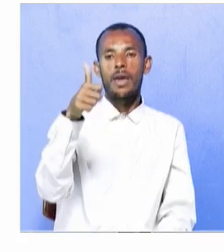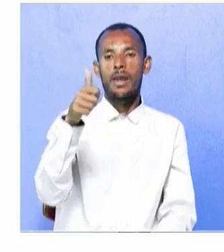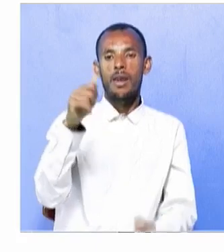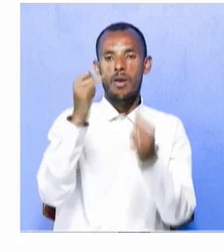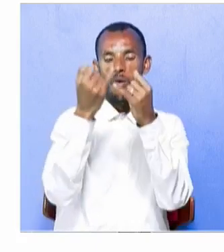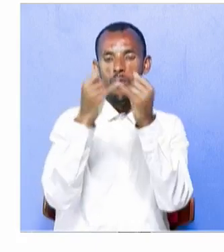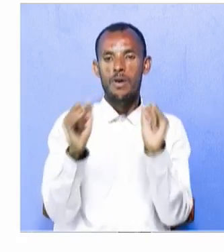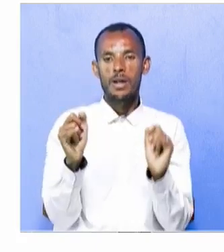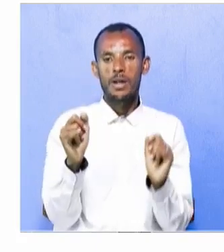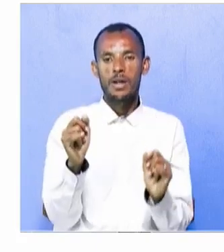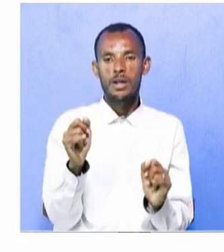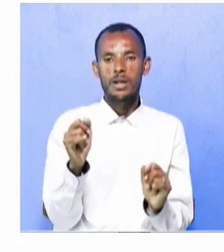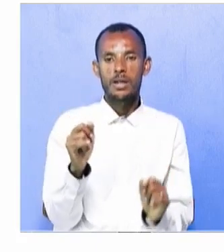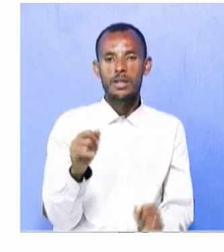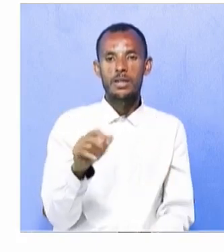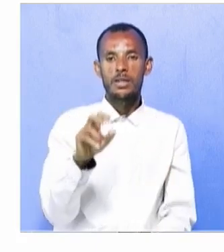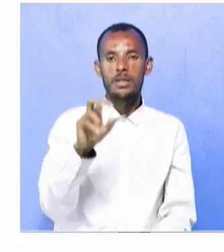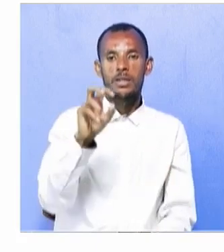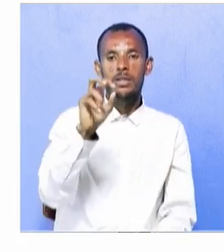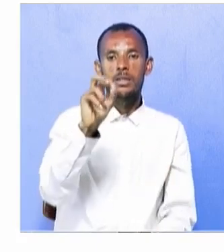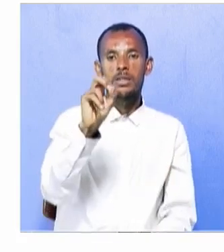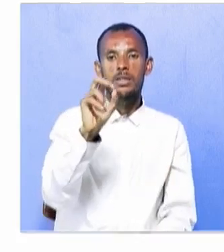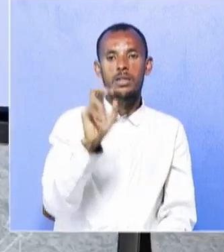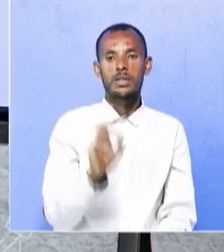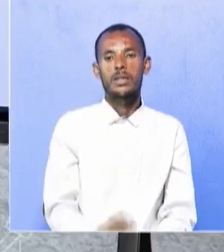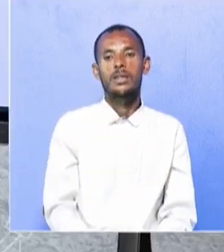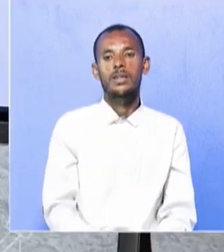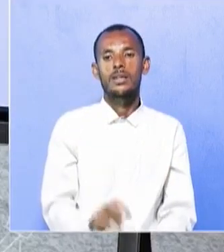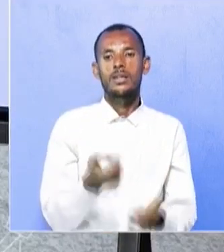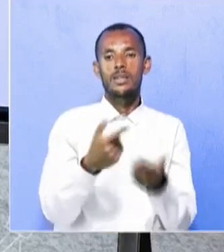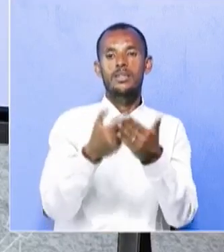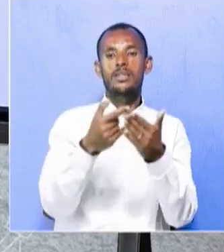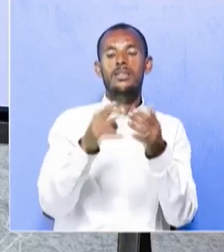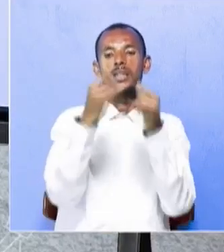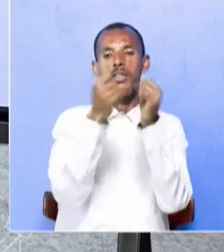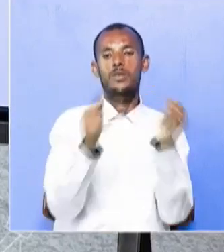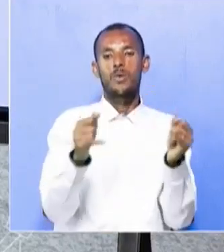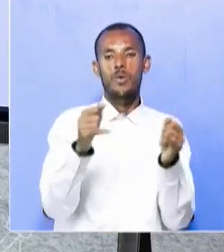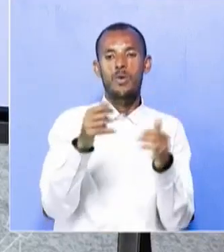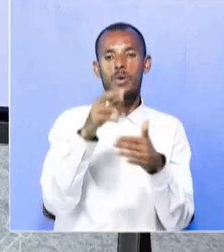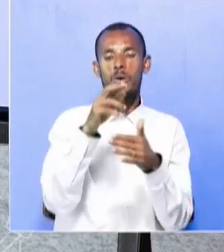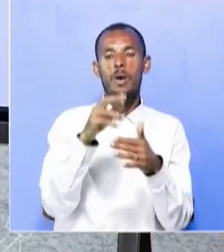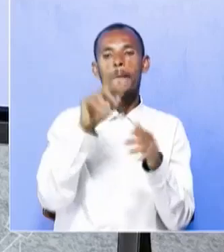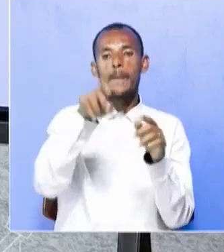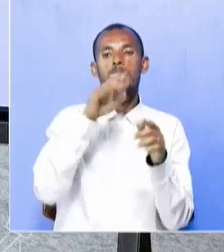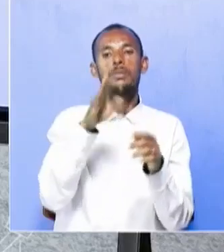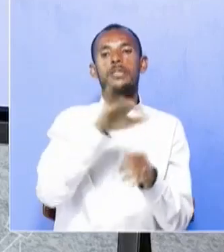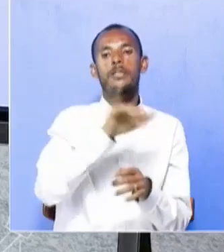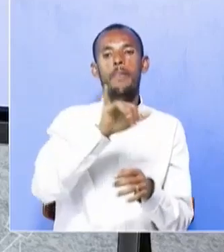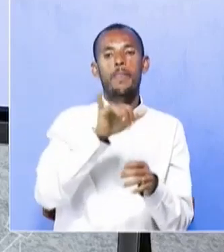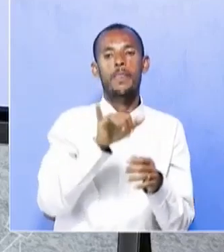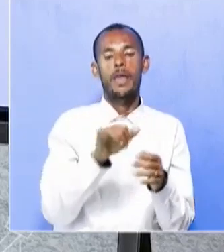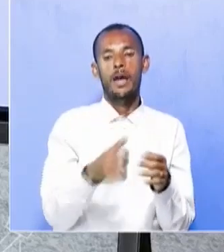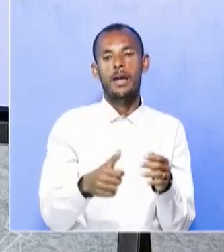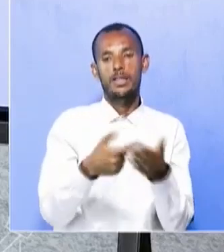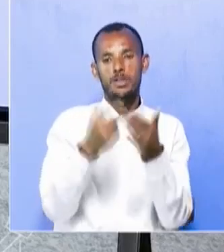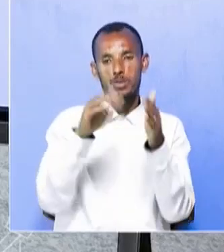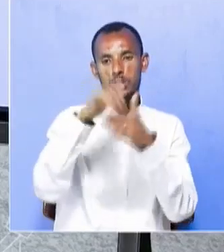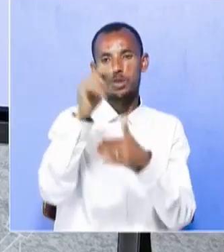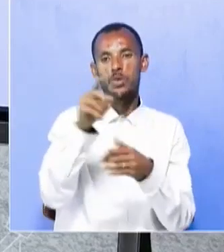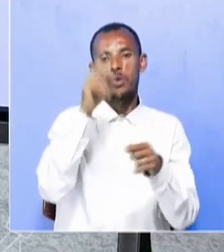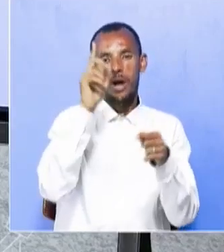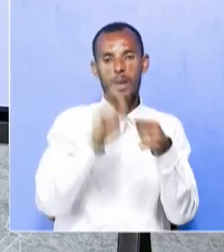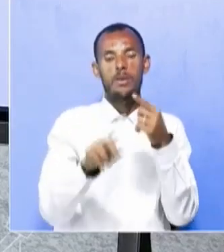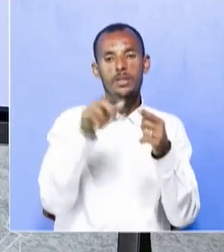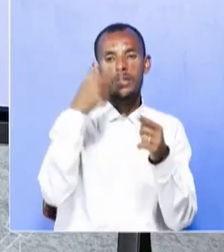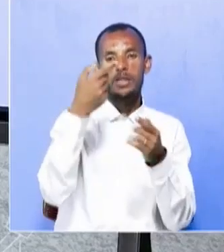over 30. Okay, these ratios must be the same. Otherwise, you cannot say